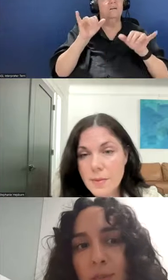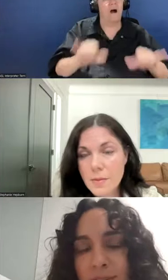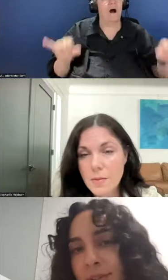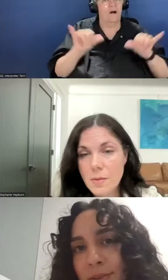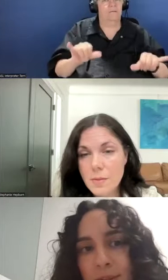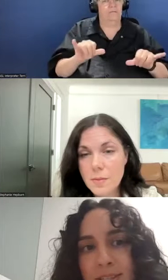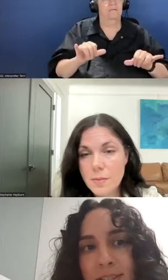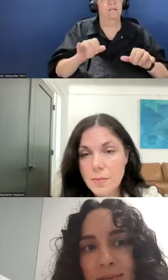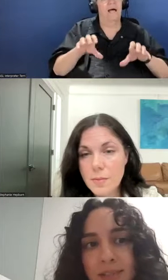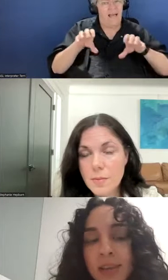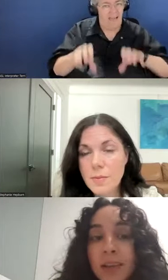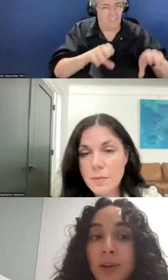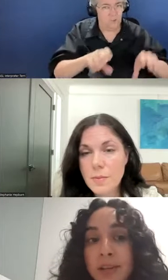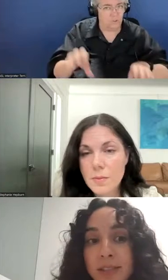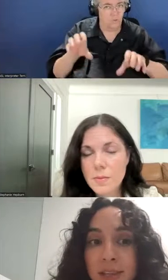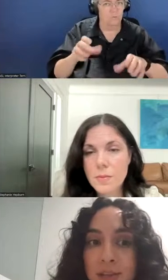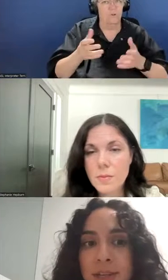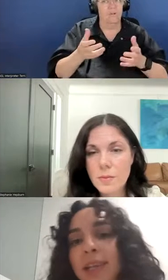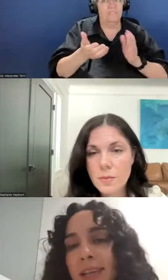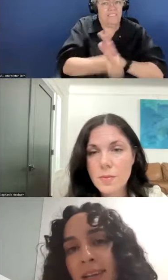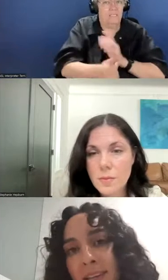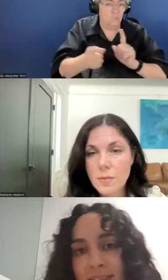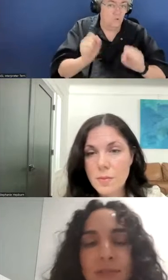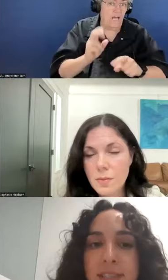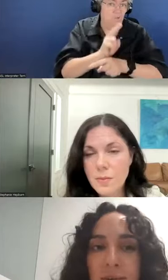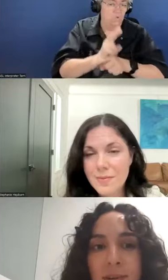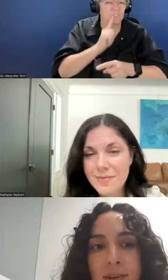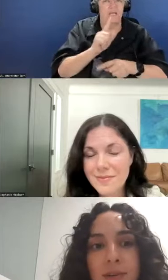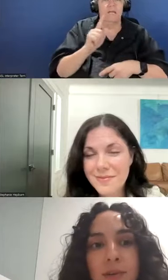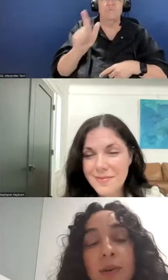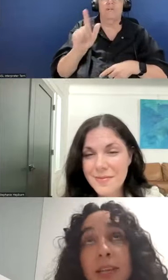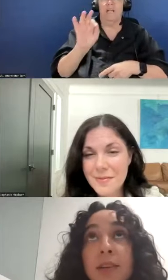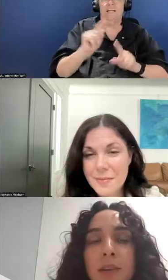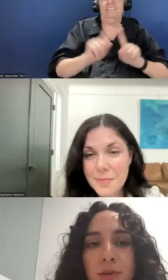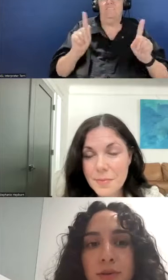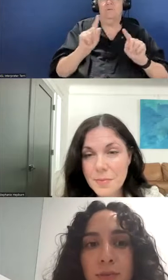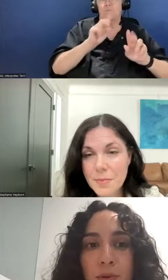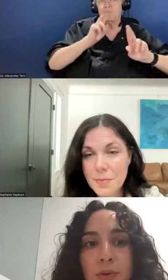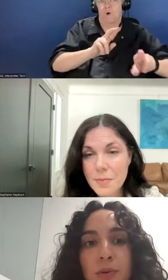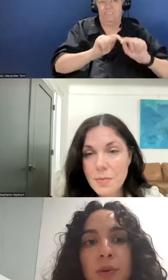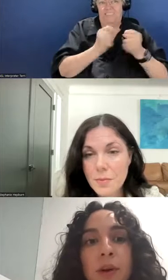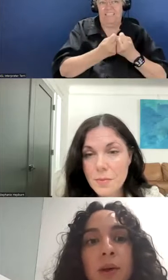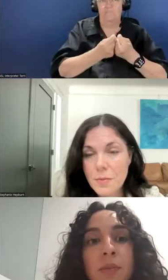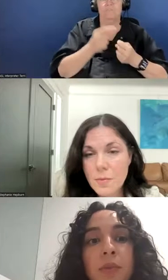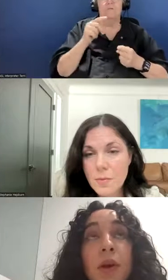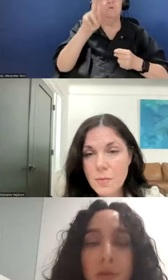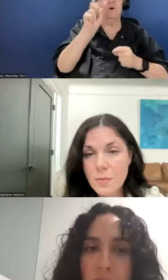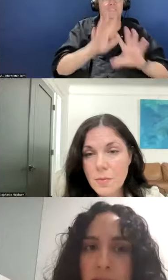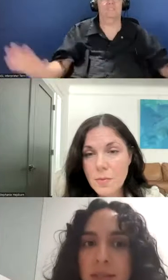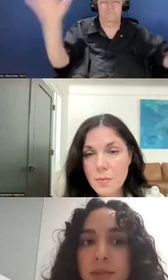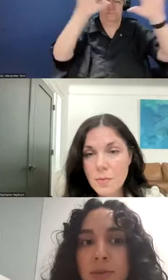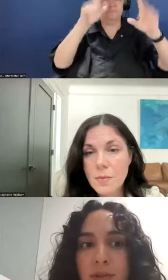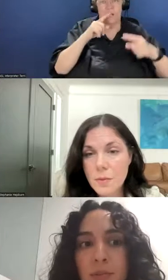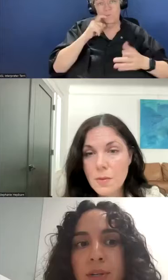alternative emergency response teams across the country. And like Stephanie said, we identified those both through our